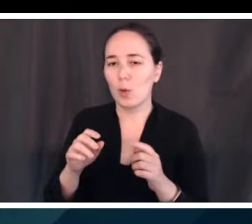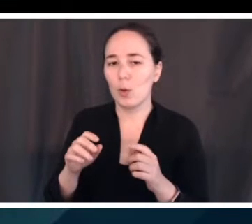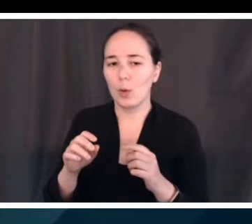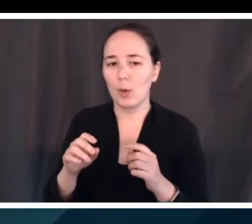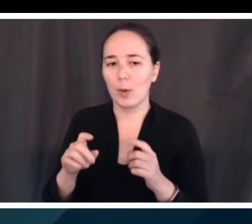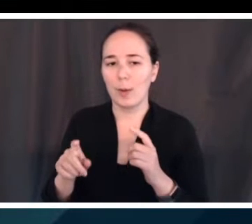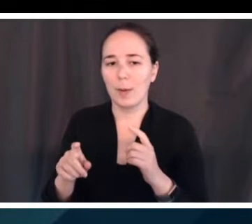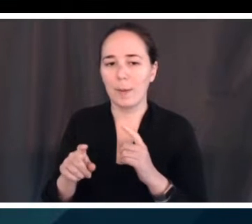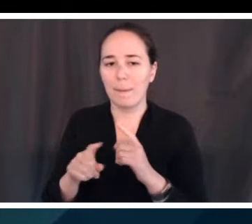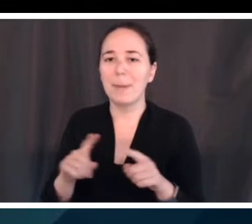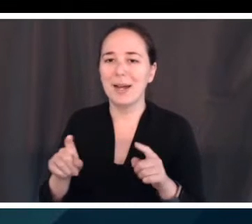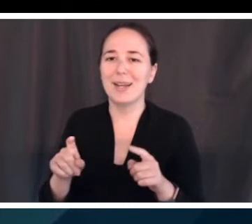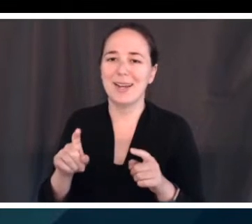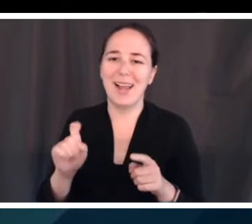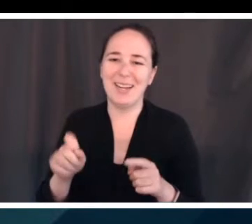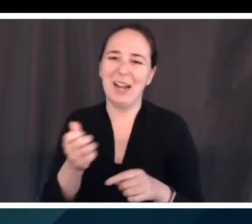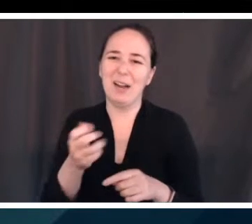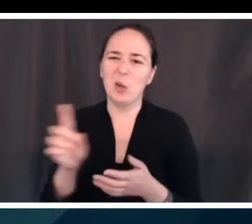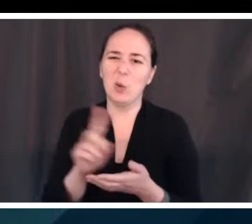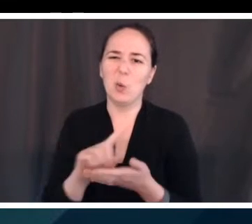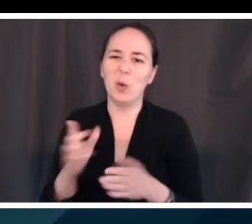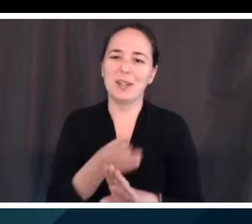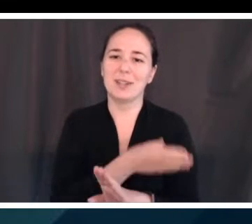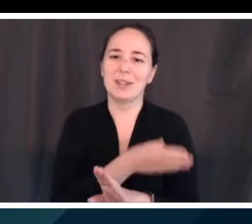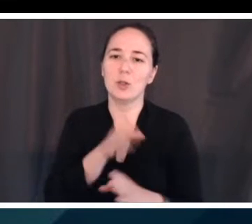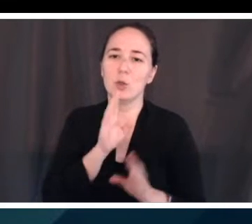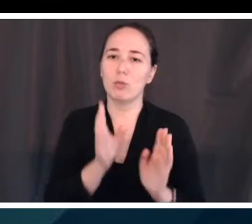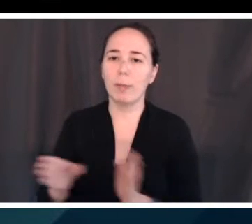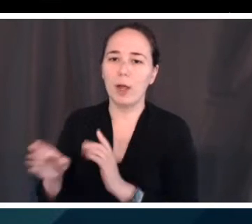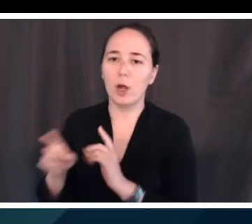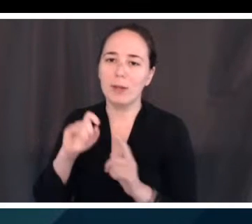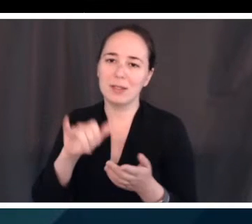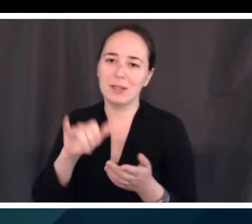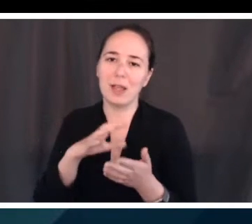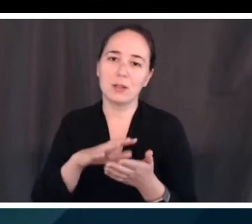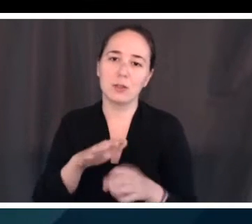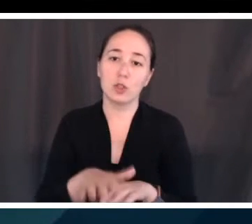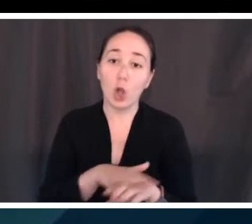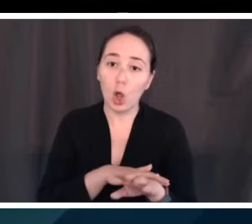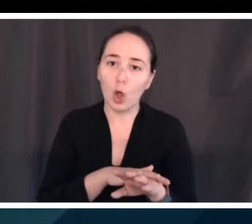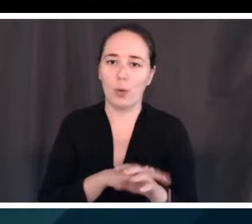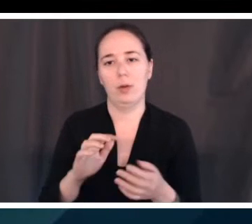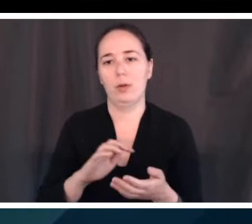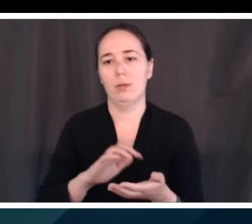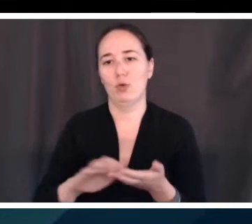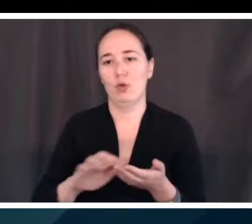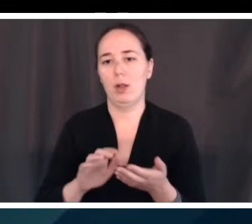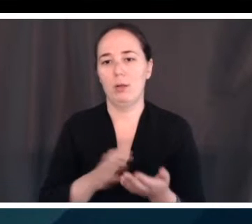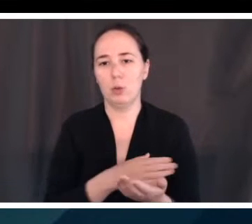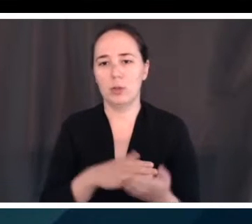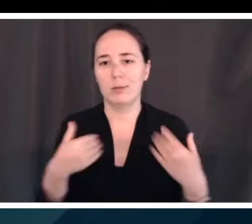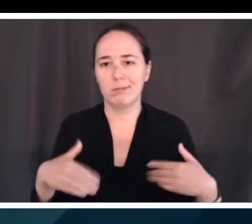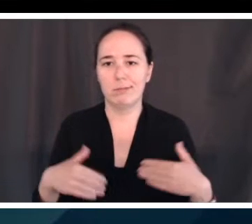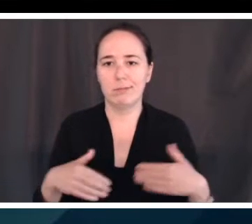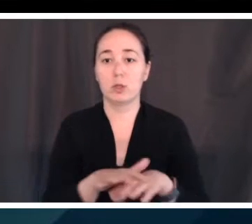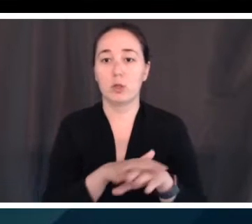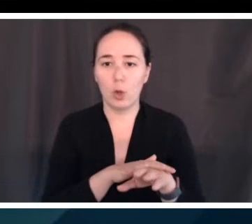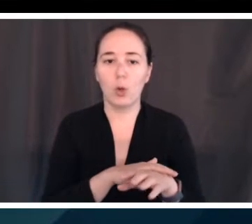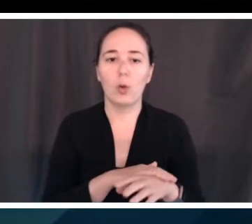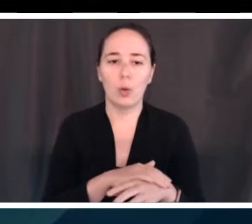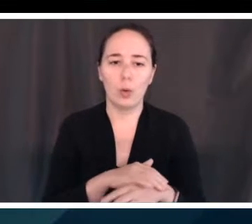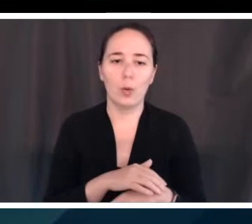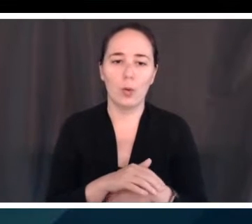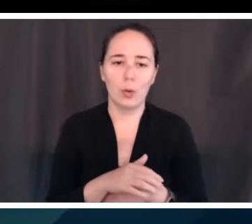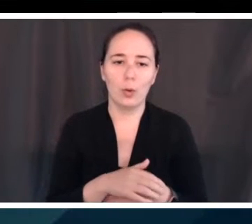give it to me a couple weeks in advance because it's a very slow form of reading. It's divided into